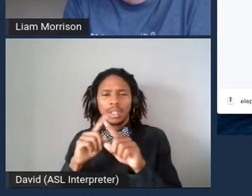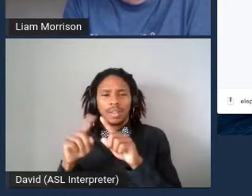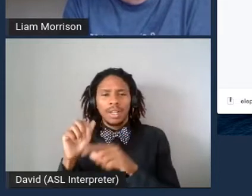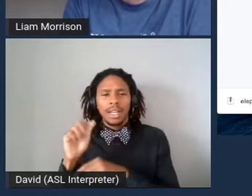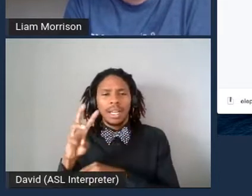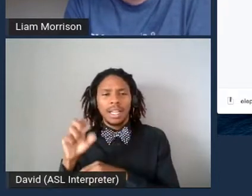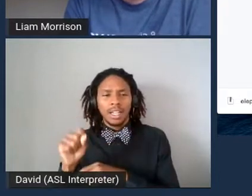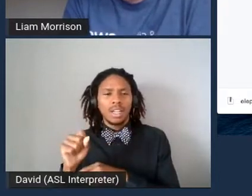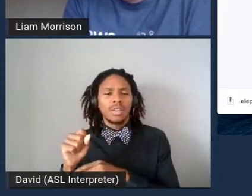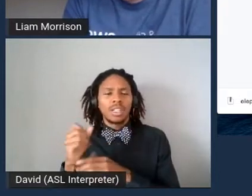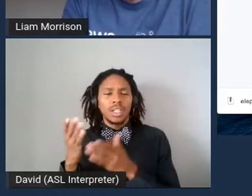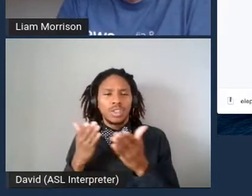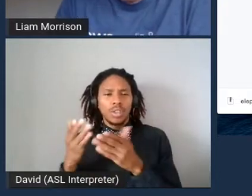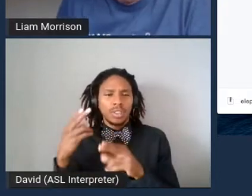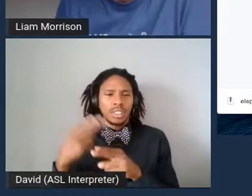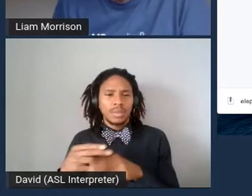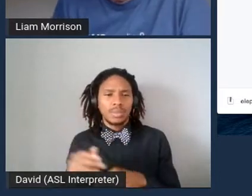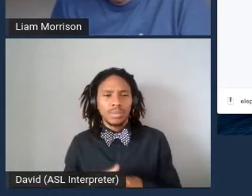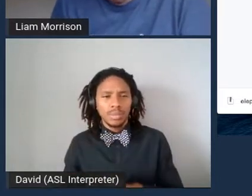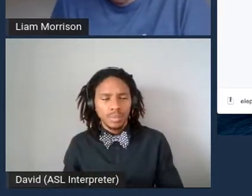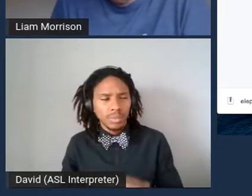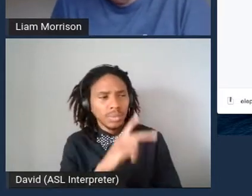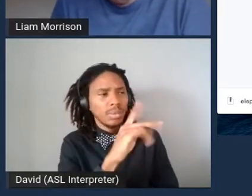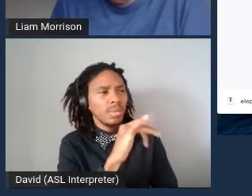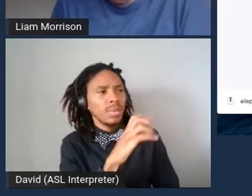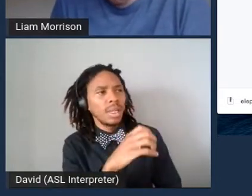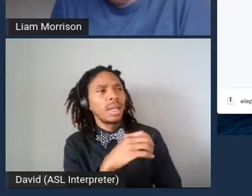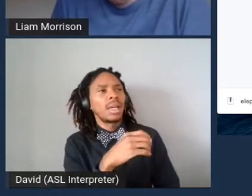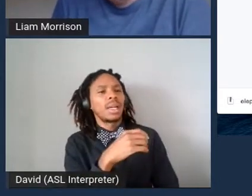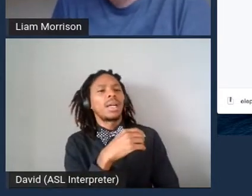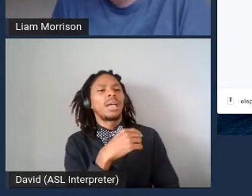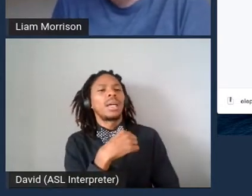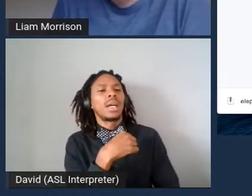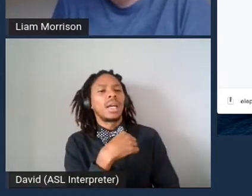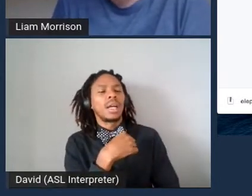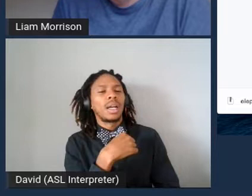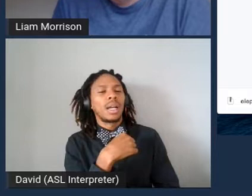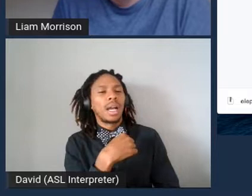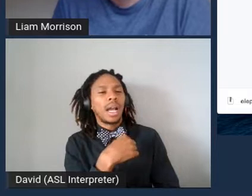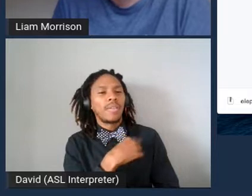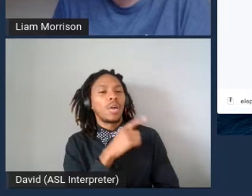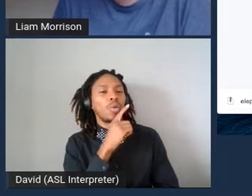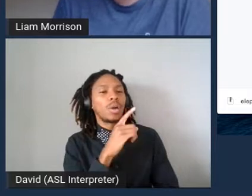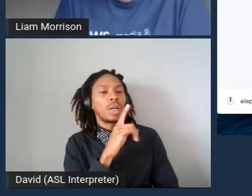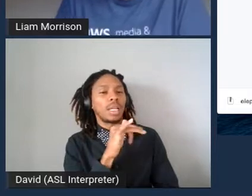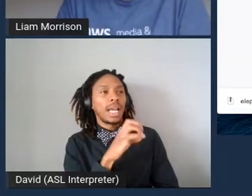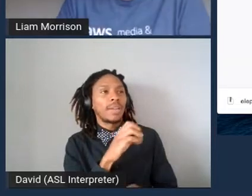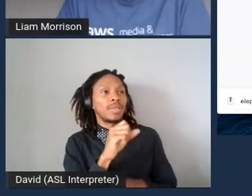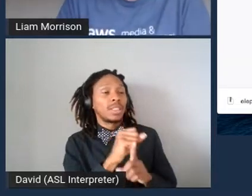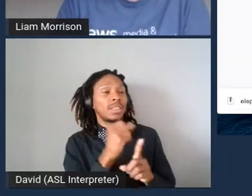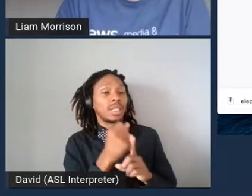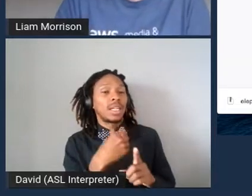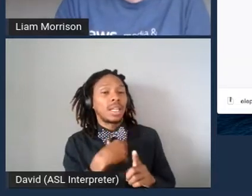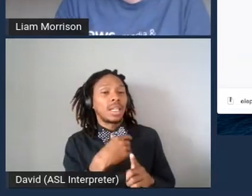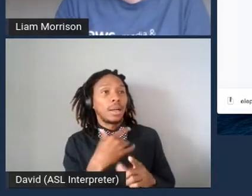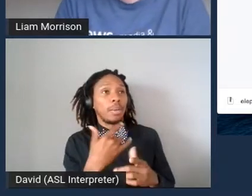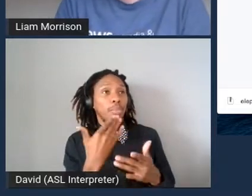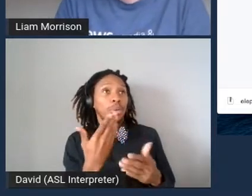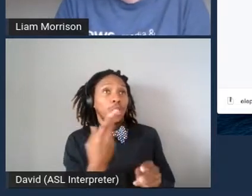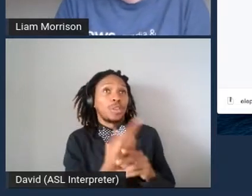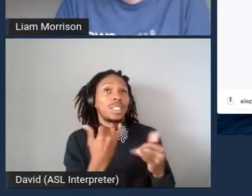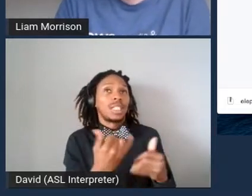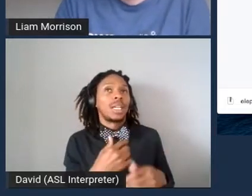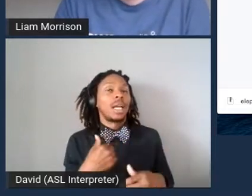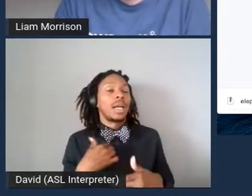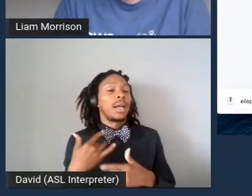Elemental Media Convert. And I'll actually leave in like an actual real live use case that I would probably go out and start using today. What